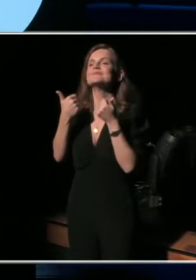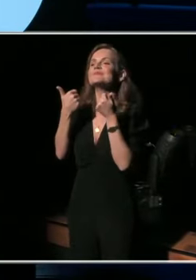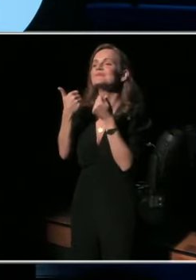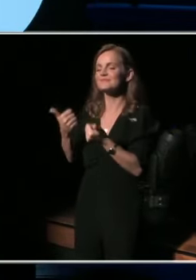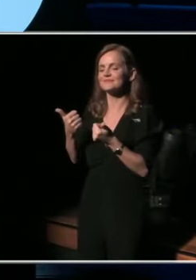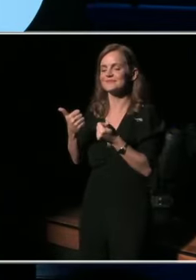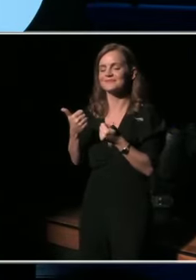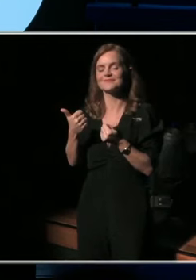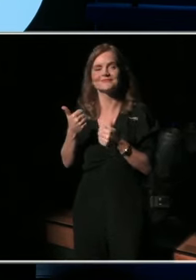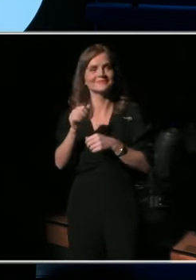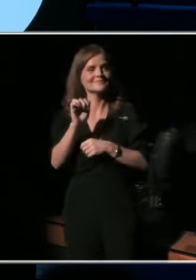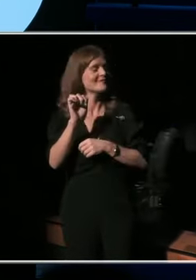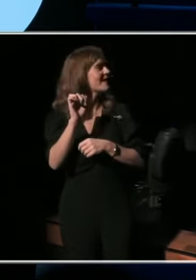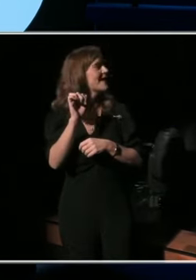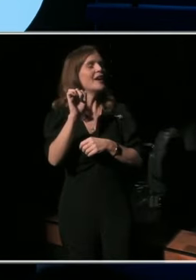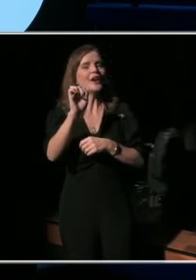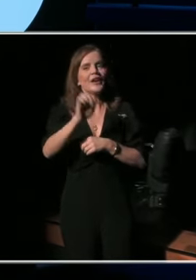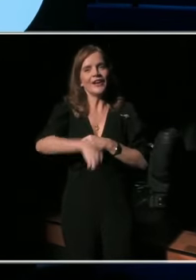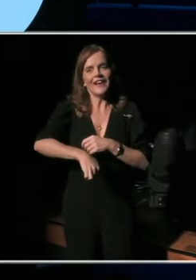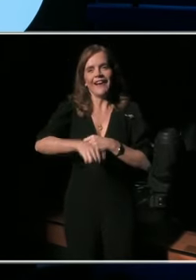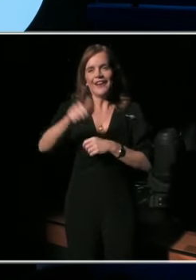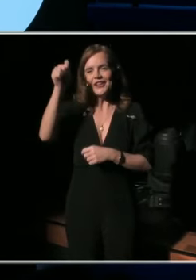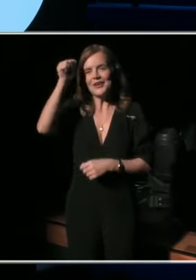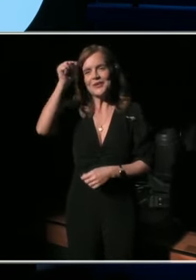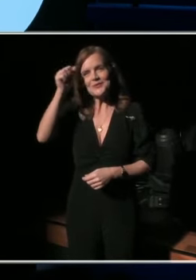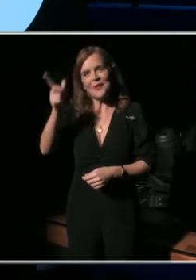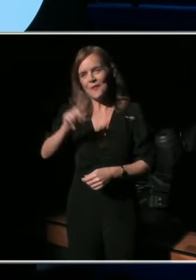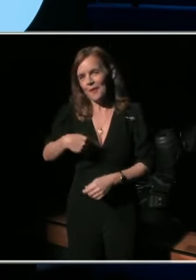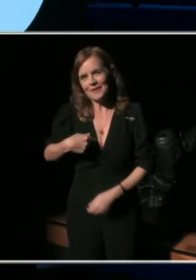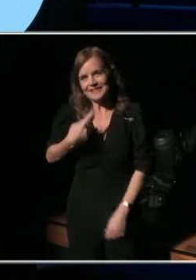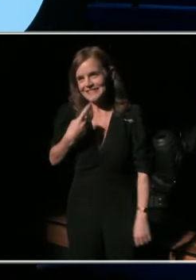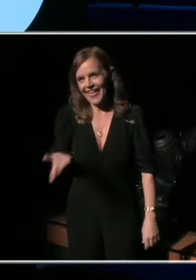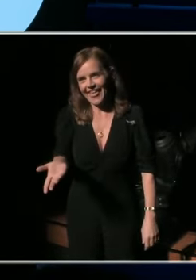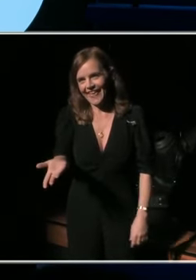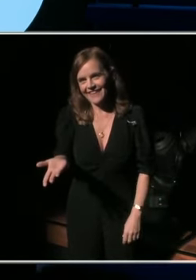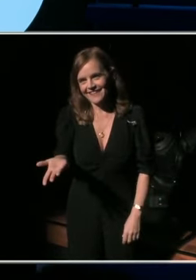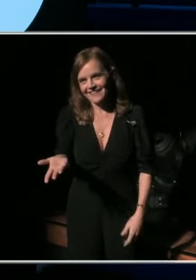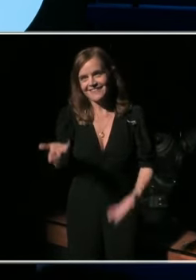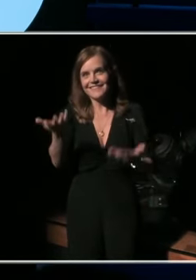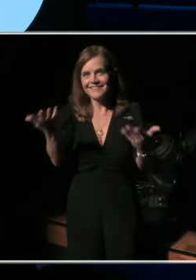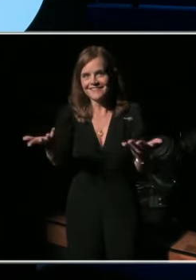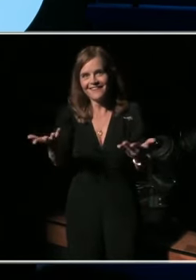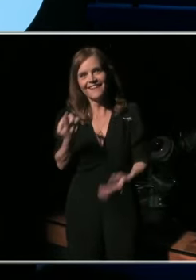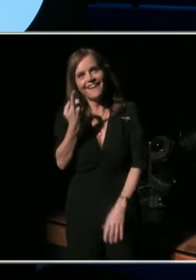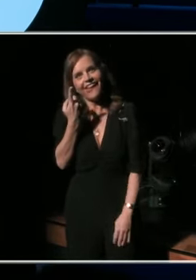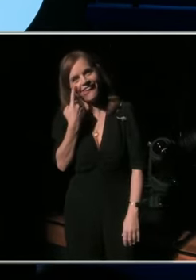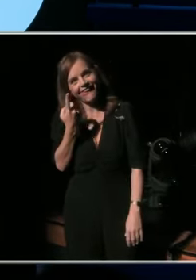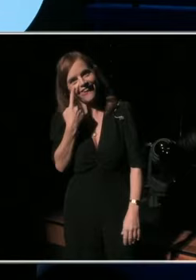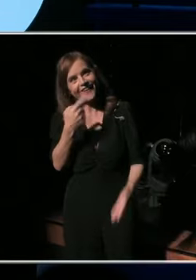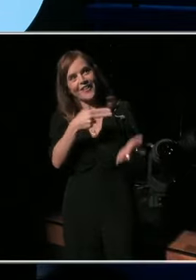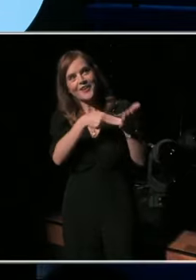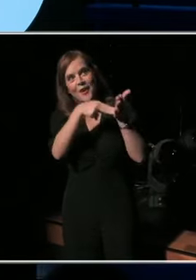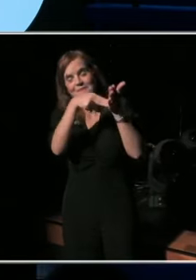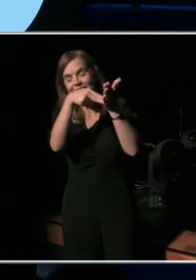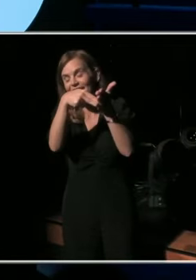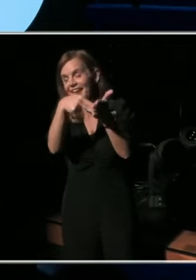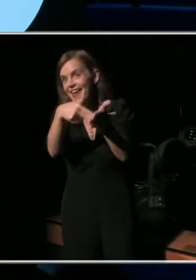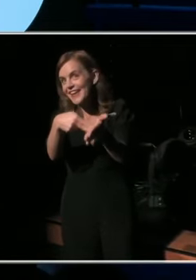And yeah, you know the drill now. Let's have a look at